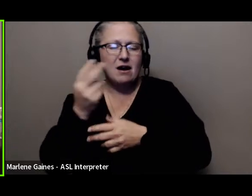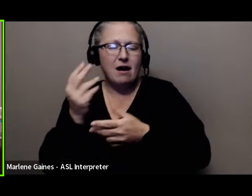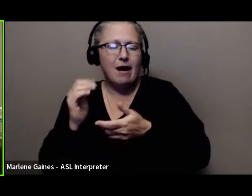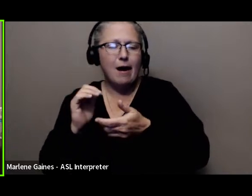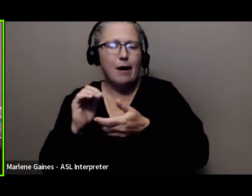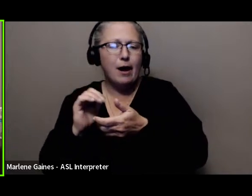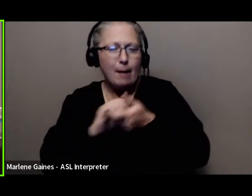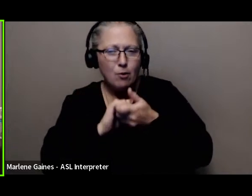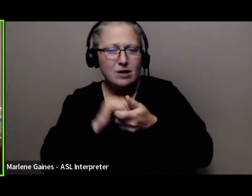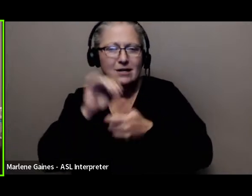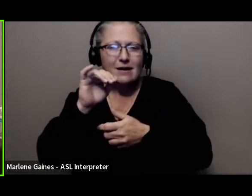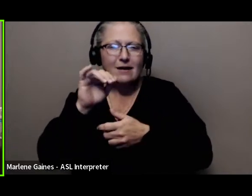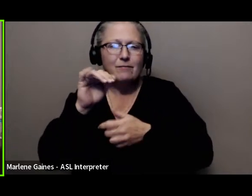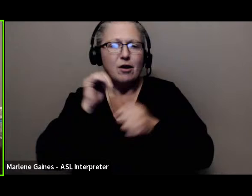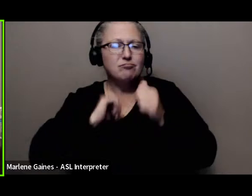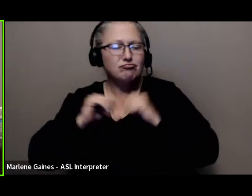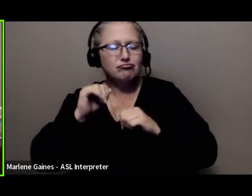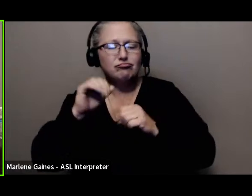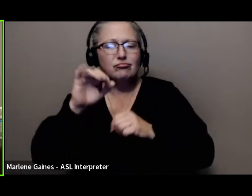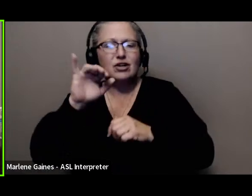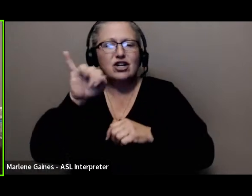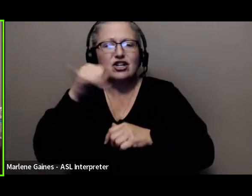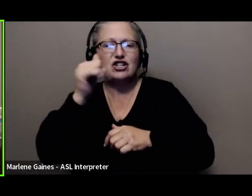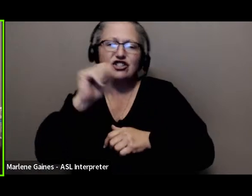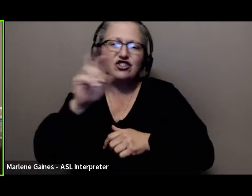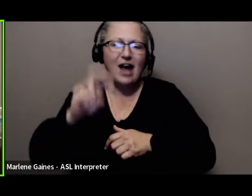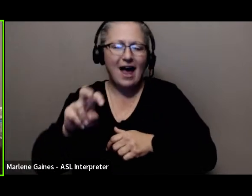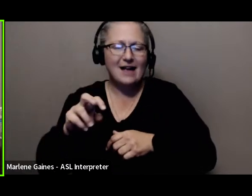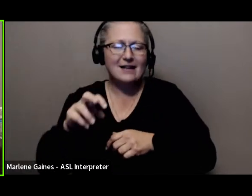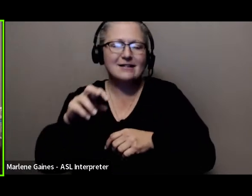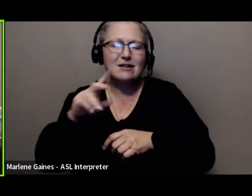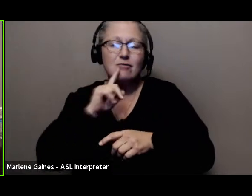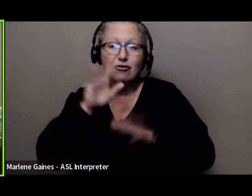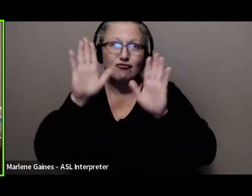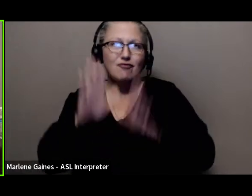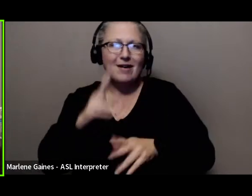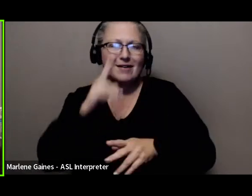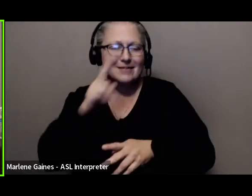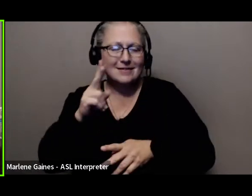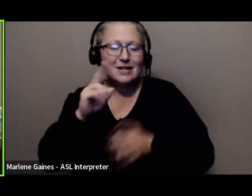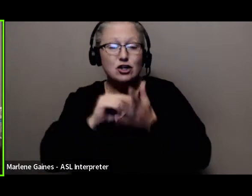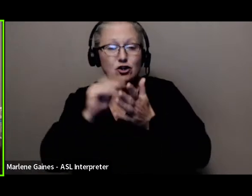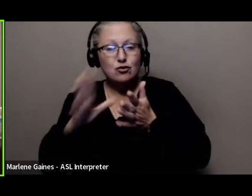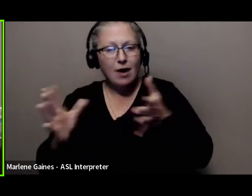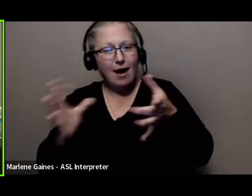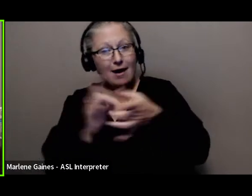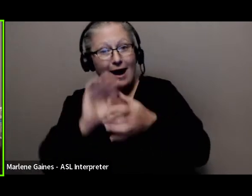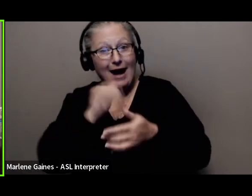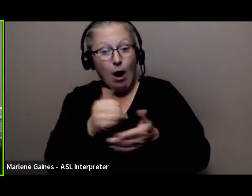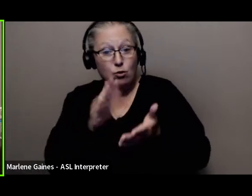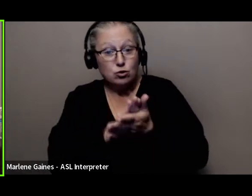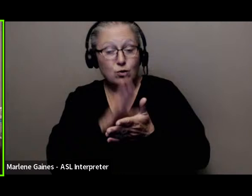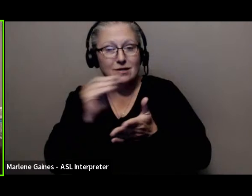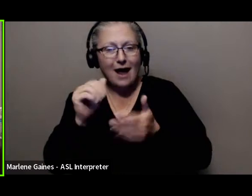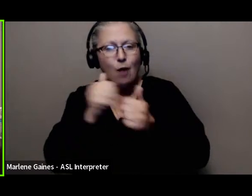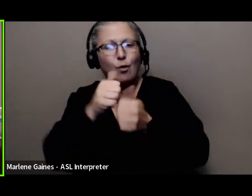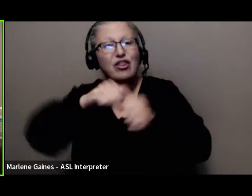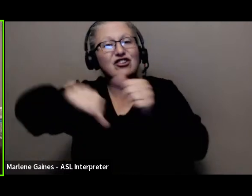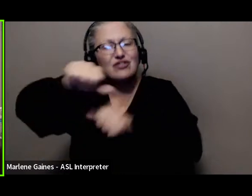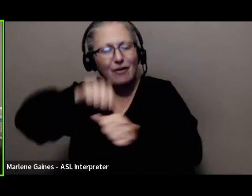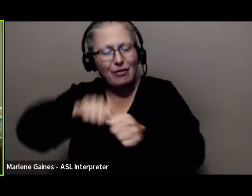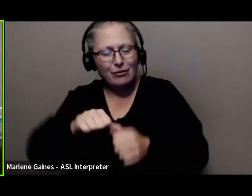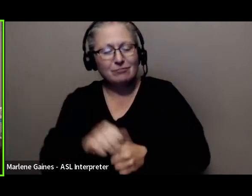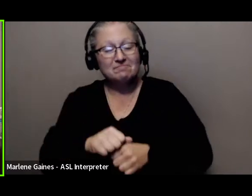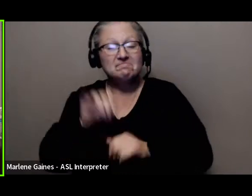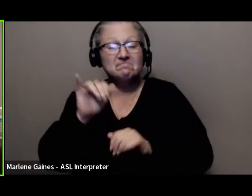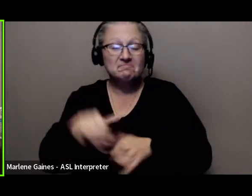improv and in jazz. So it's always great to see students connecting, not just within our own schools, but also with each other. So,